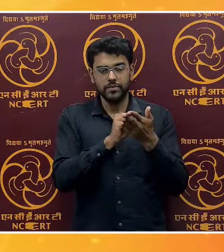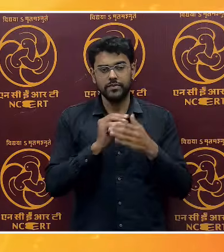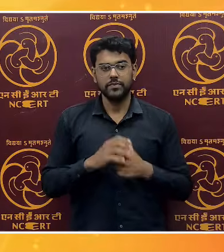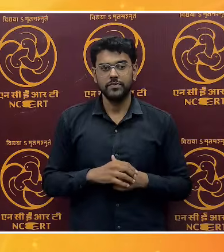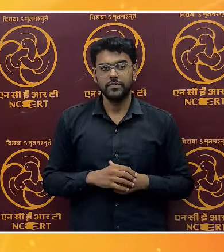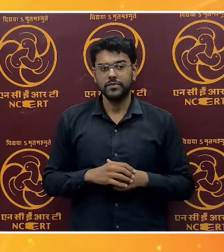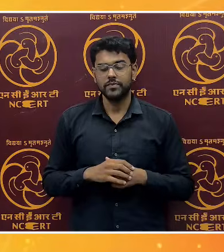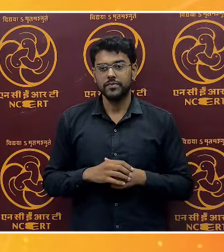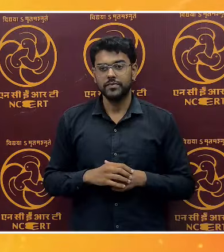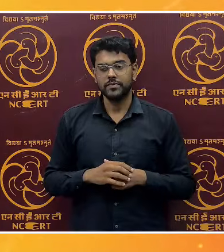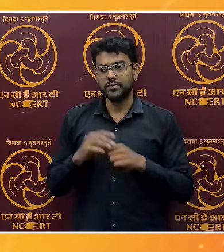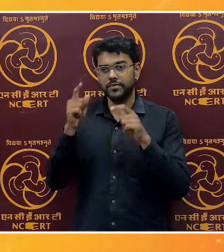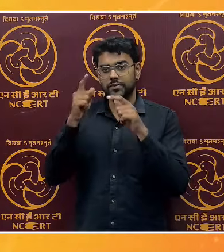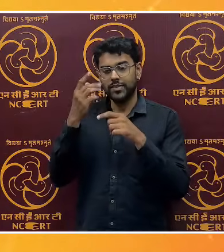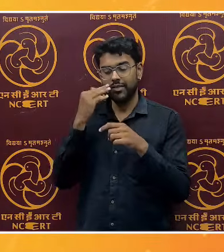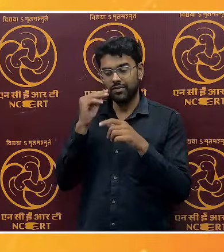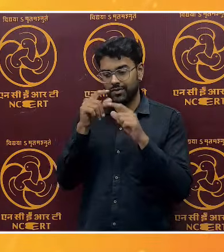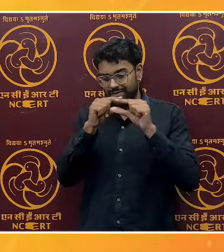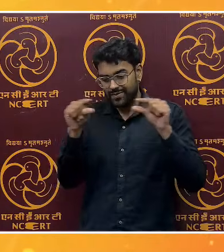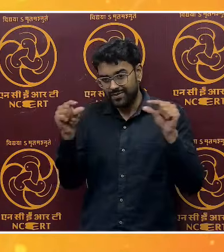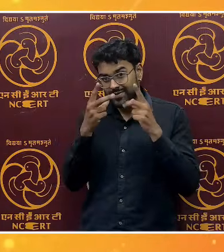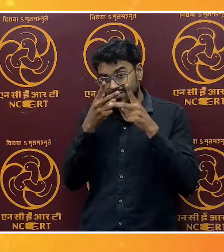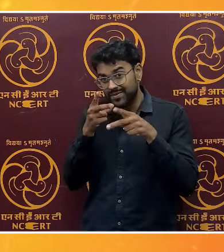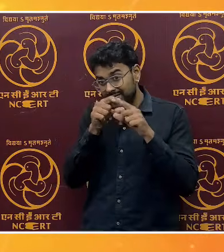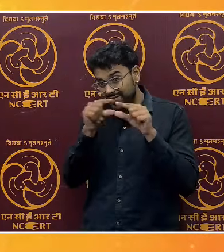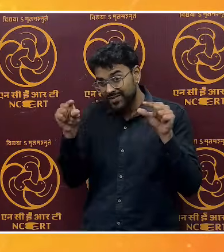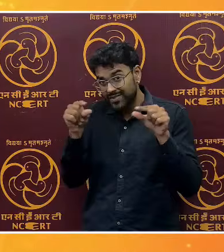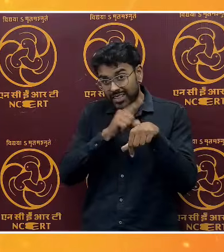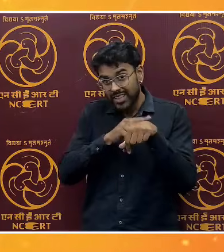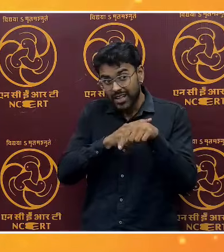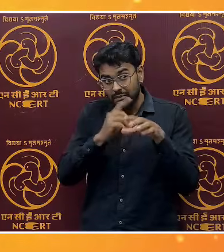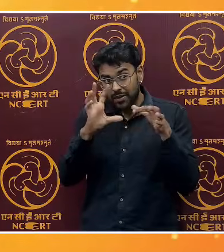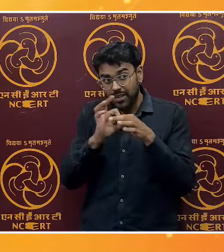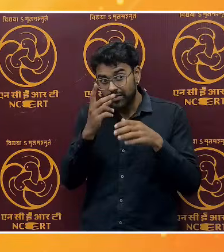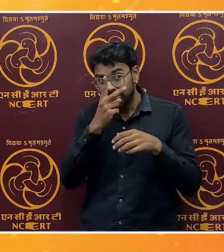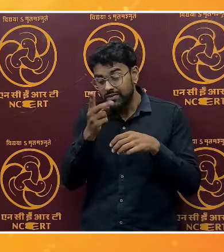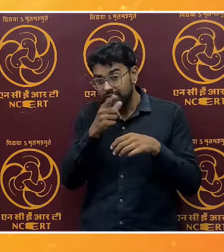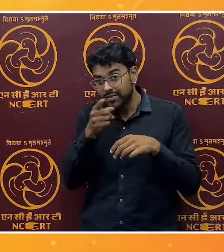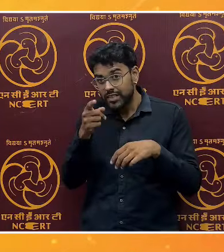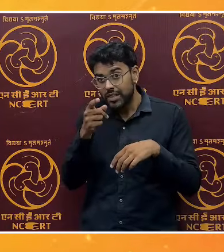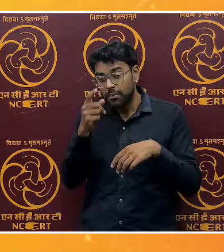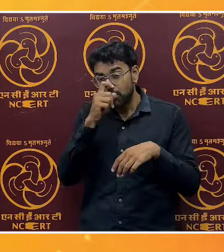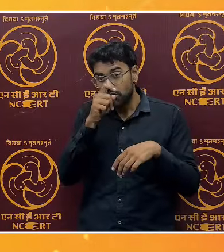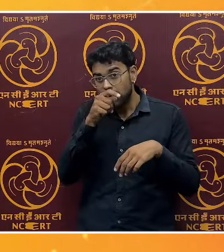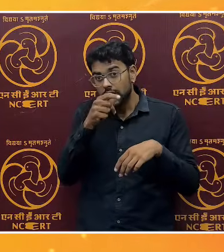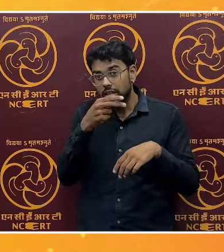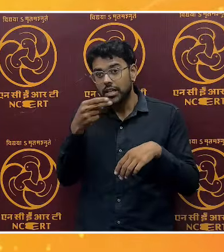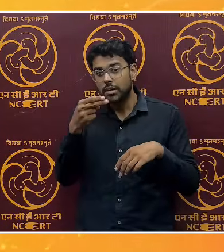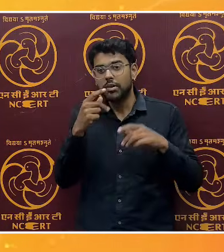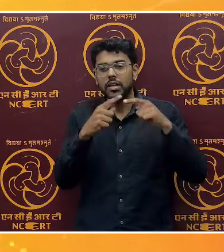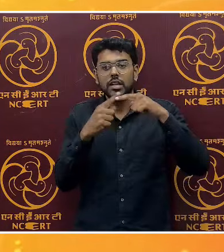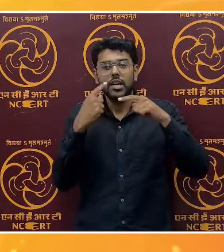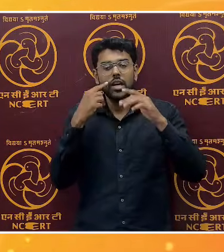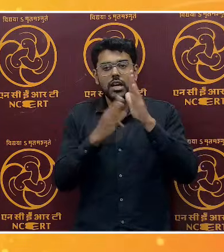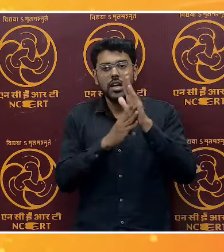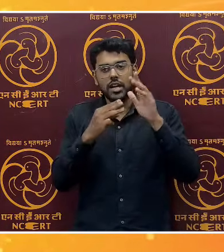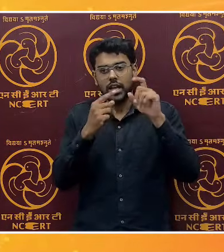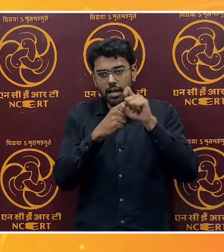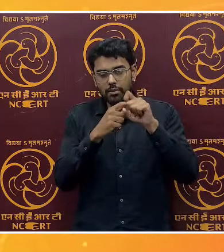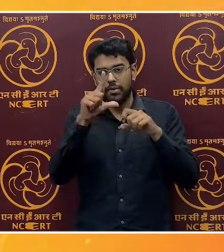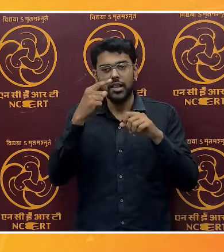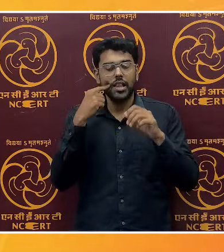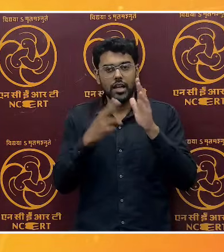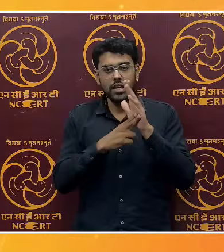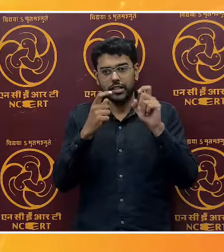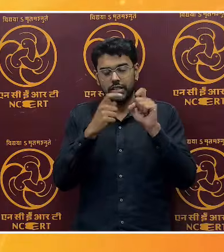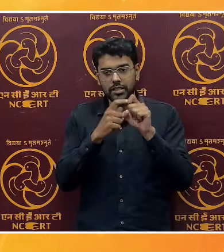So on the bottom you can see it's a timeline, which I just talked about. Yes. Okay, and the anchor is